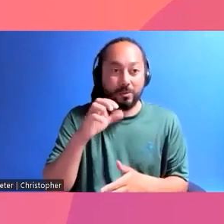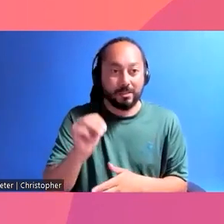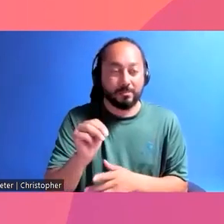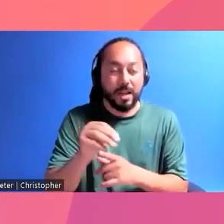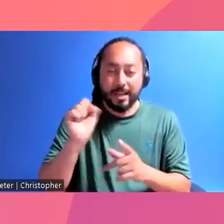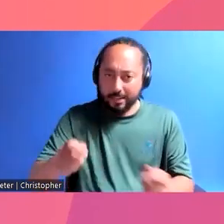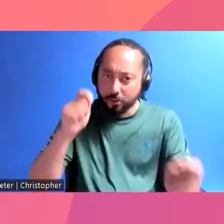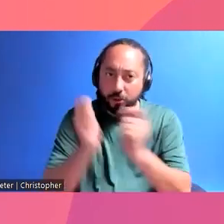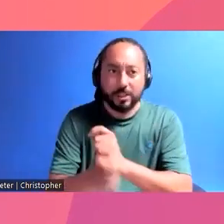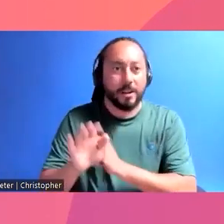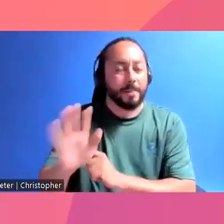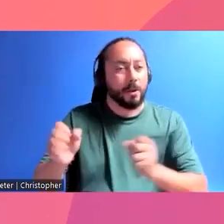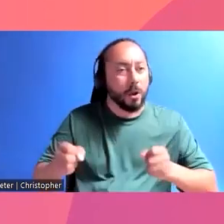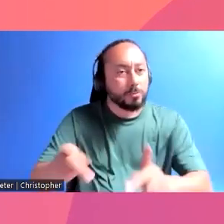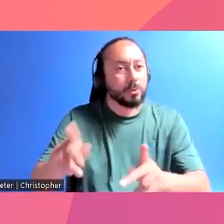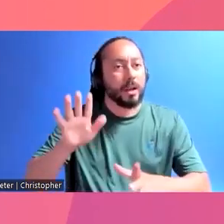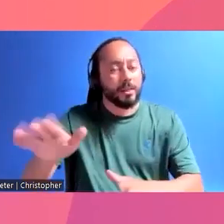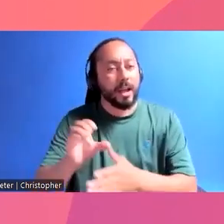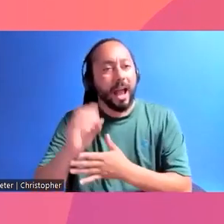and experiences.